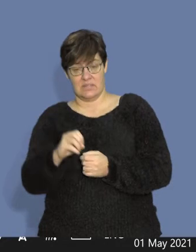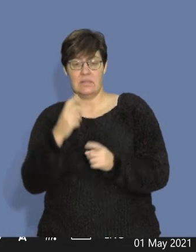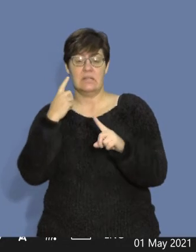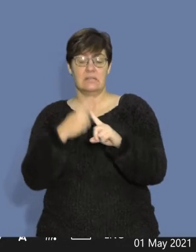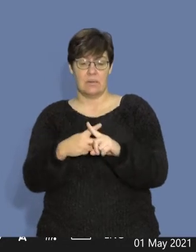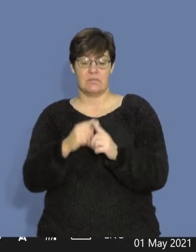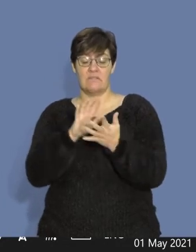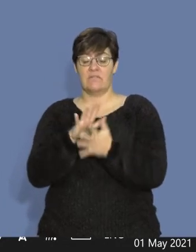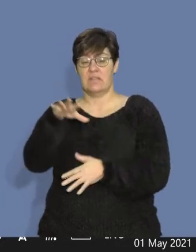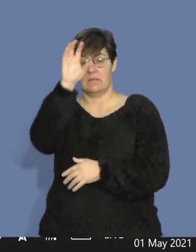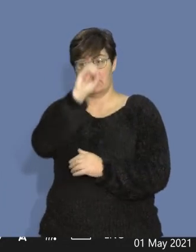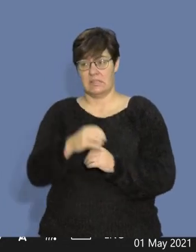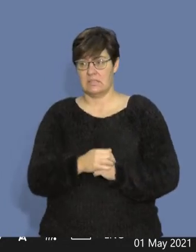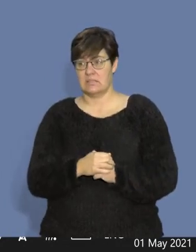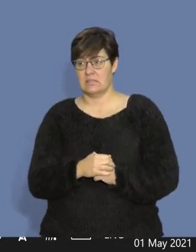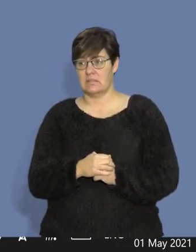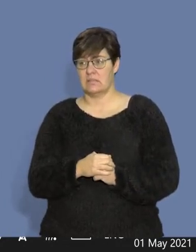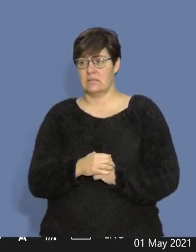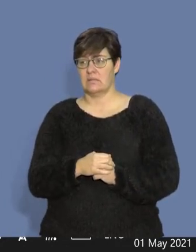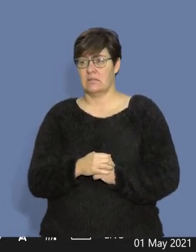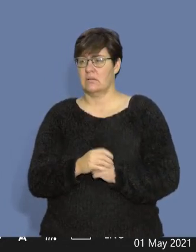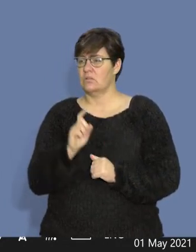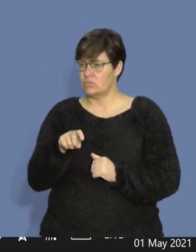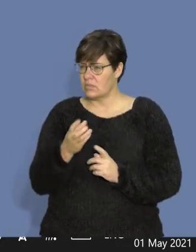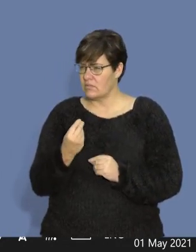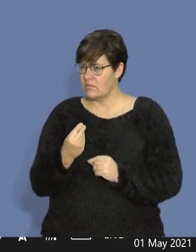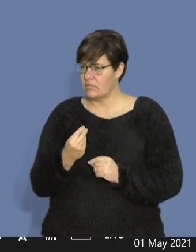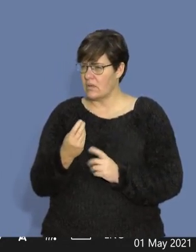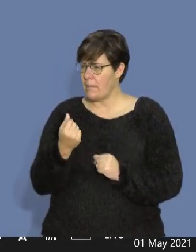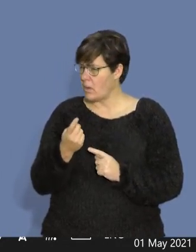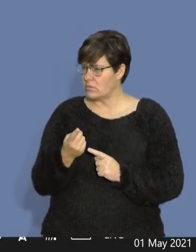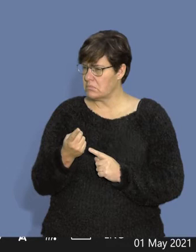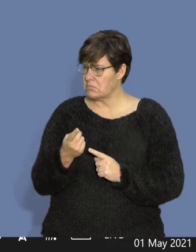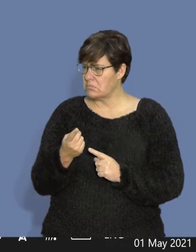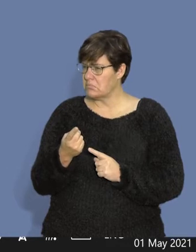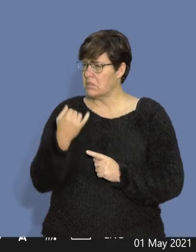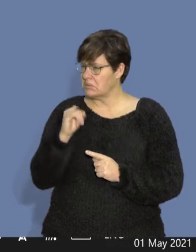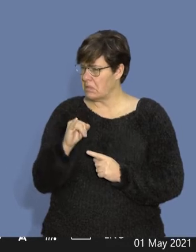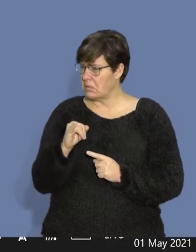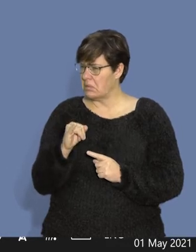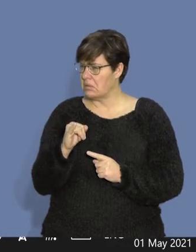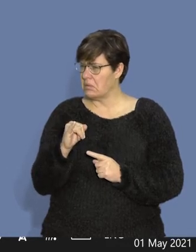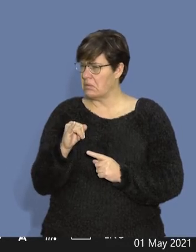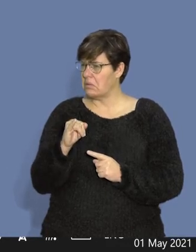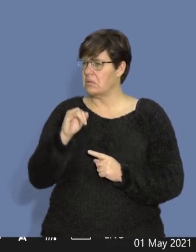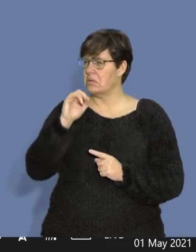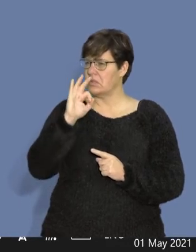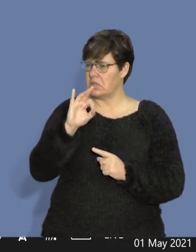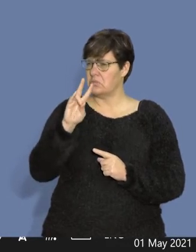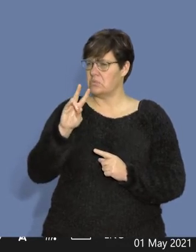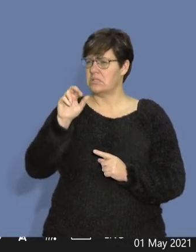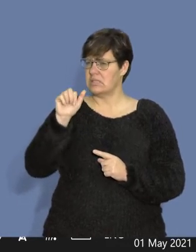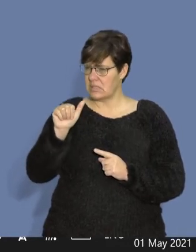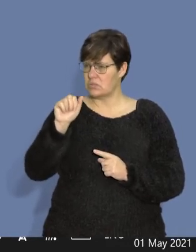21,750 times the 15% should give me the VAT amount, which is